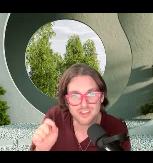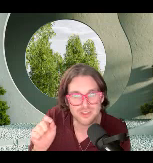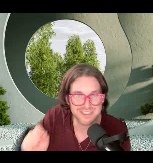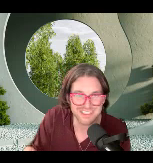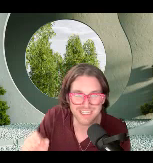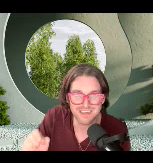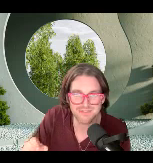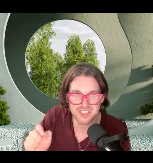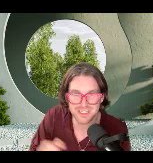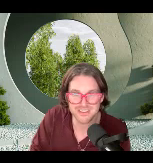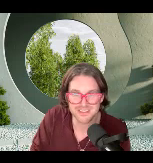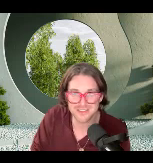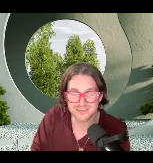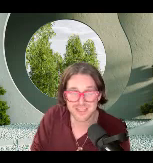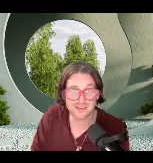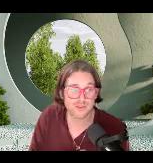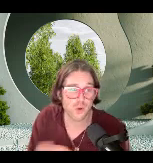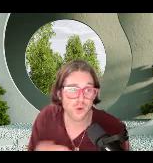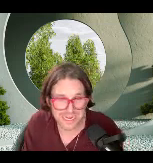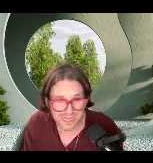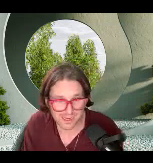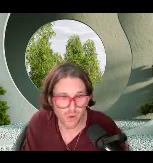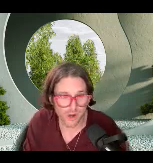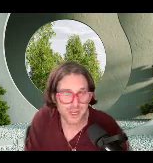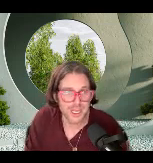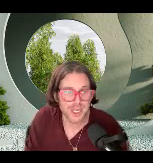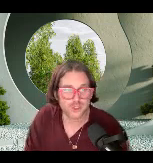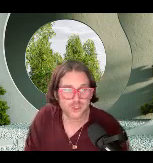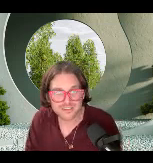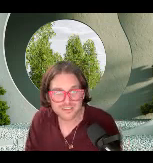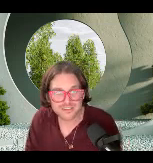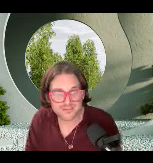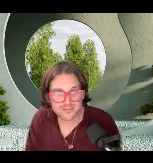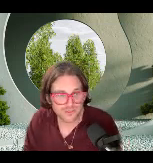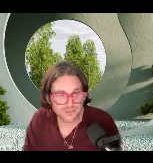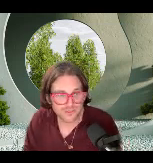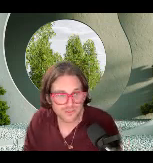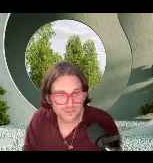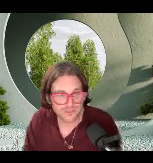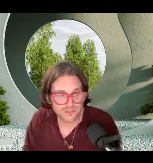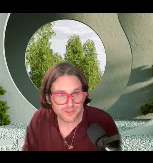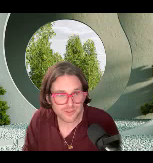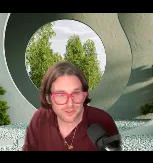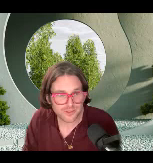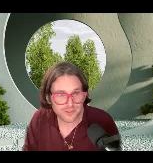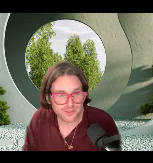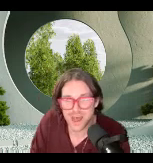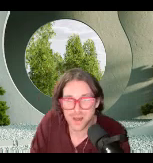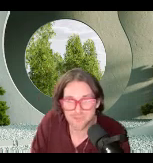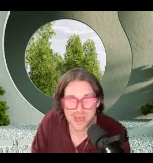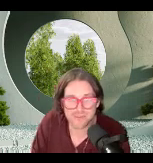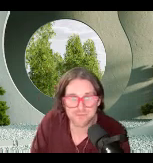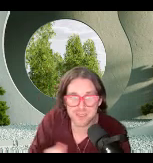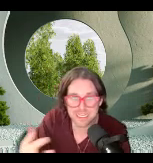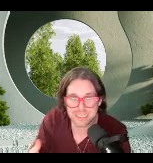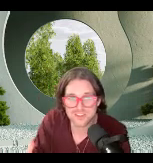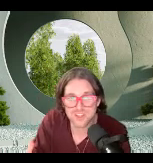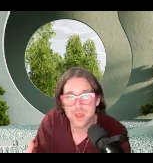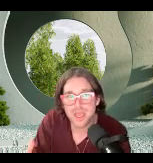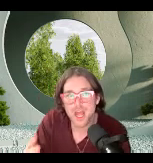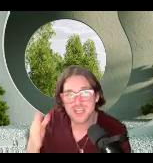that encourage those executive functioning skills, like goal setting or transfer and generalization of the knowledge that we